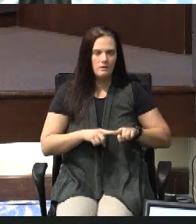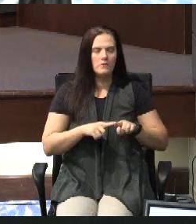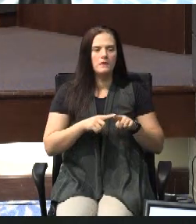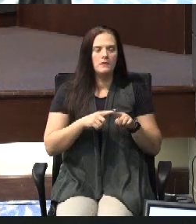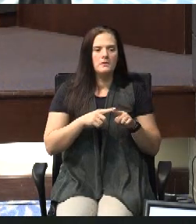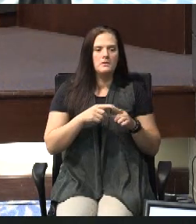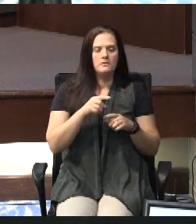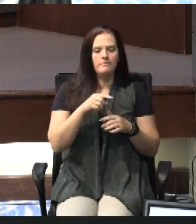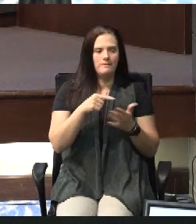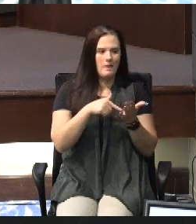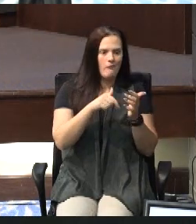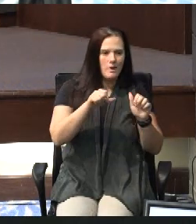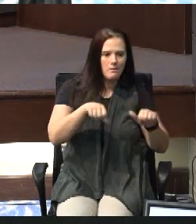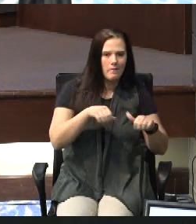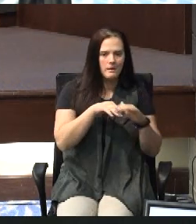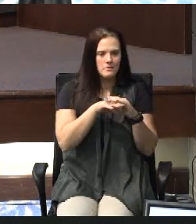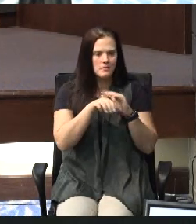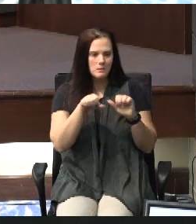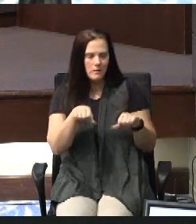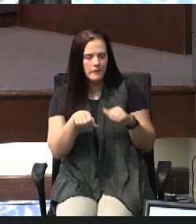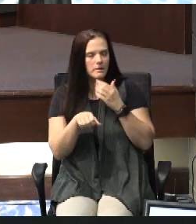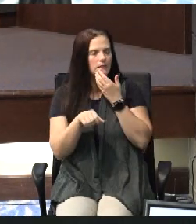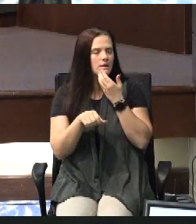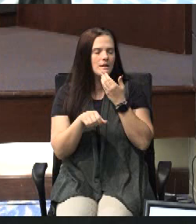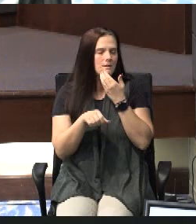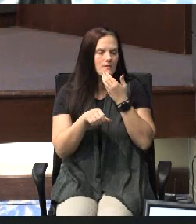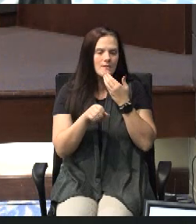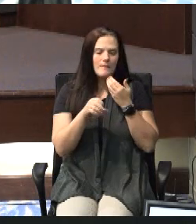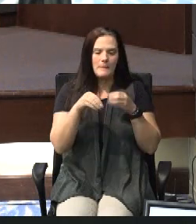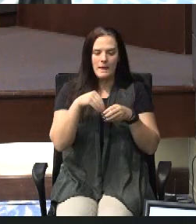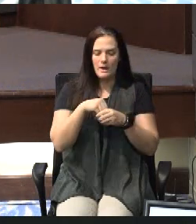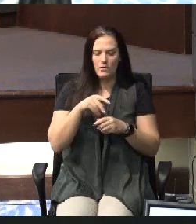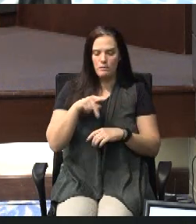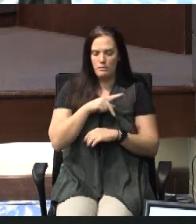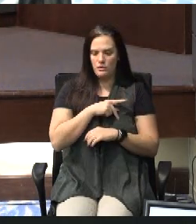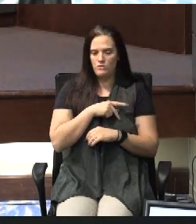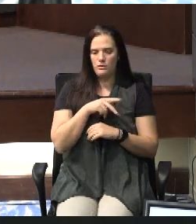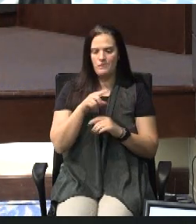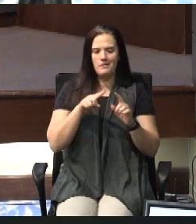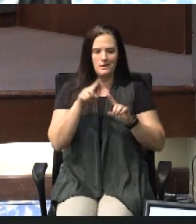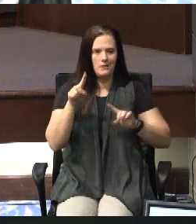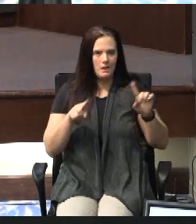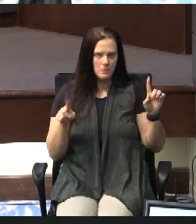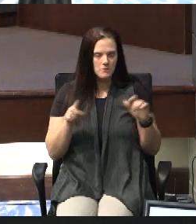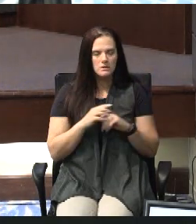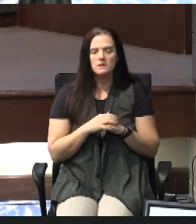of affordability and accessibility and the interpersonal dynamics.